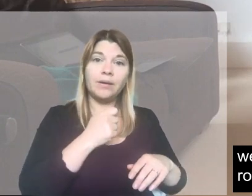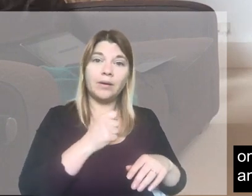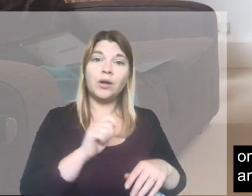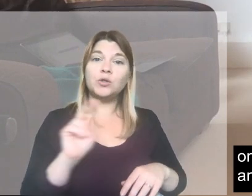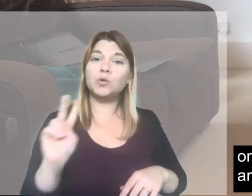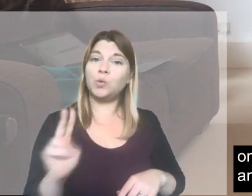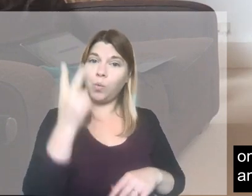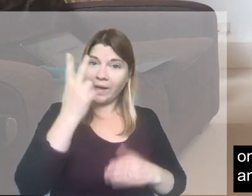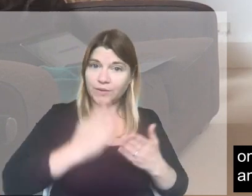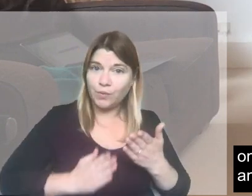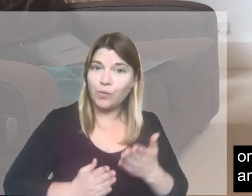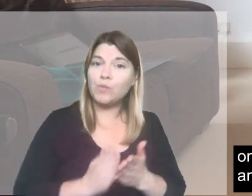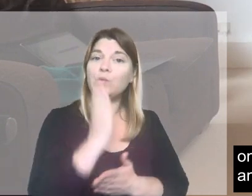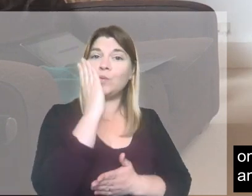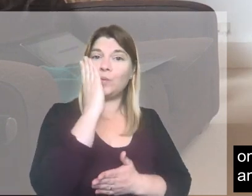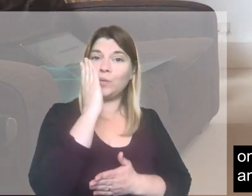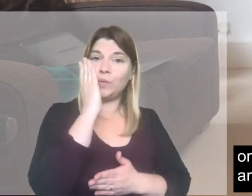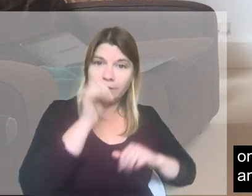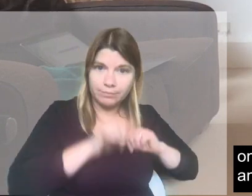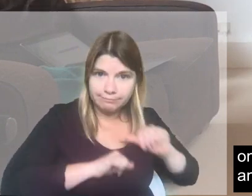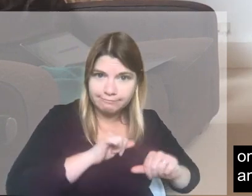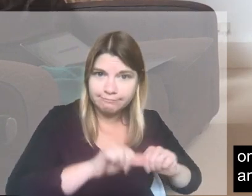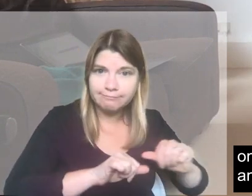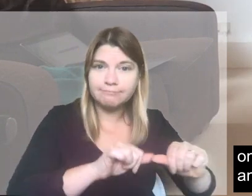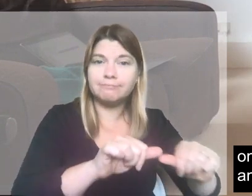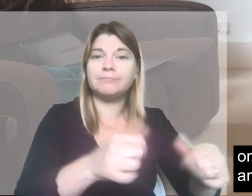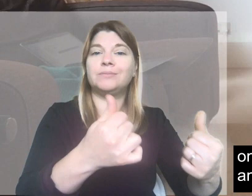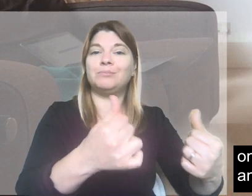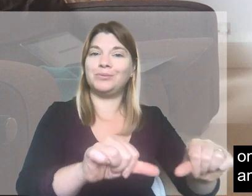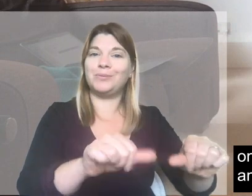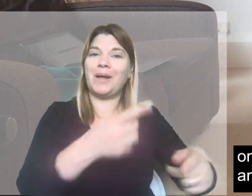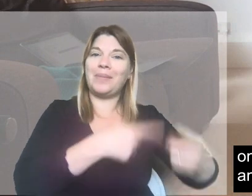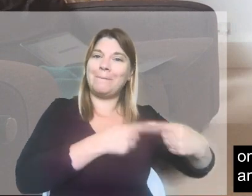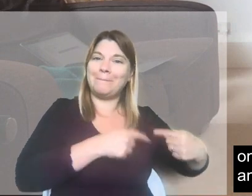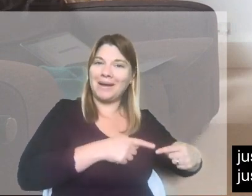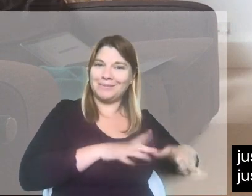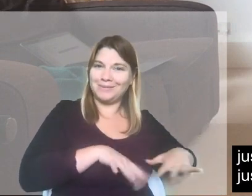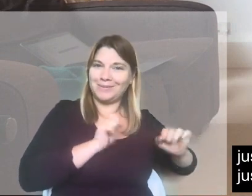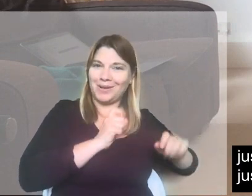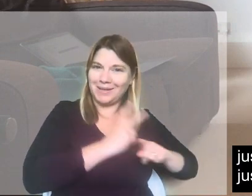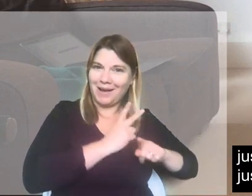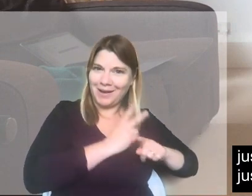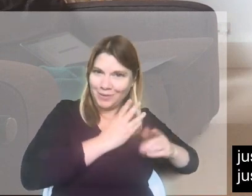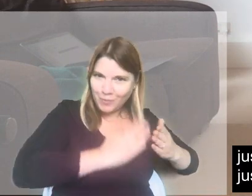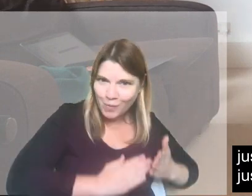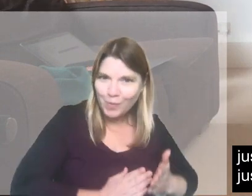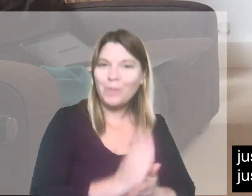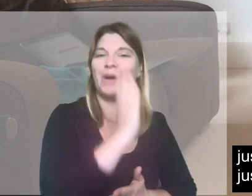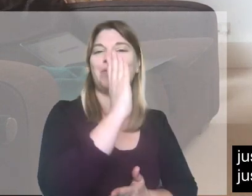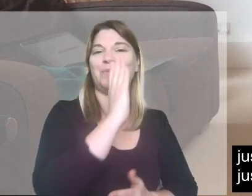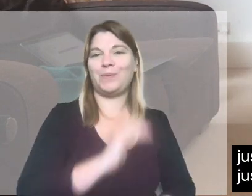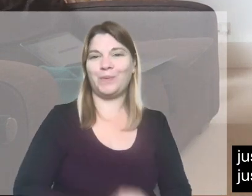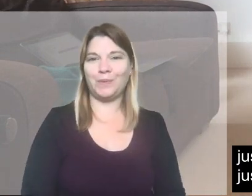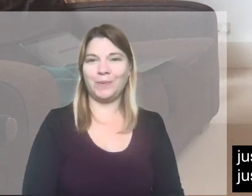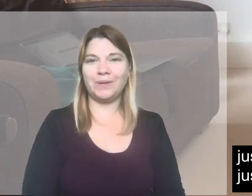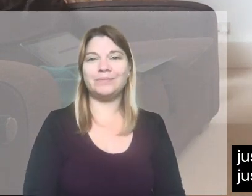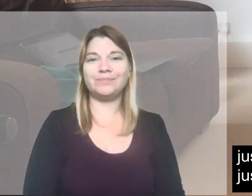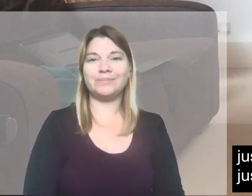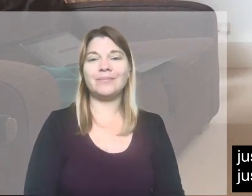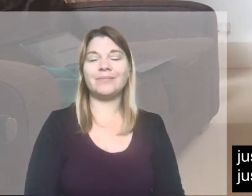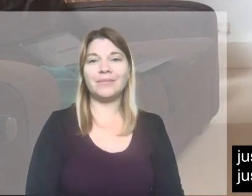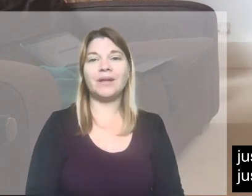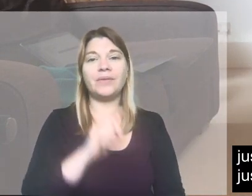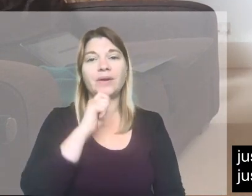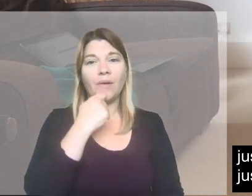straight after each other, one time, and then get ready and go straight away again. And then I'll just leave the track playing and you can just take